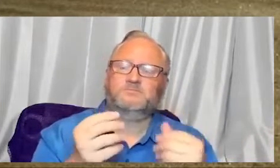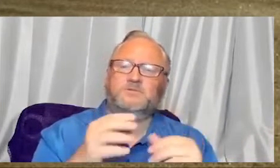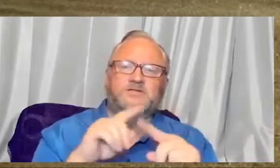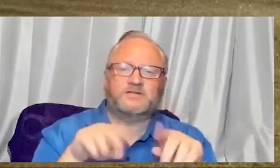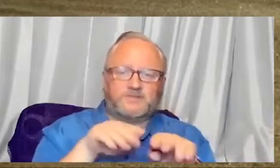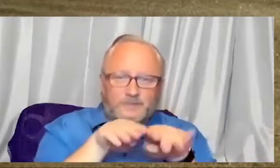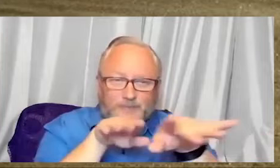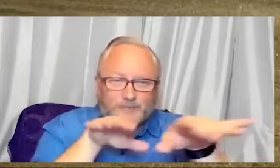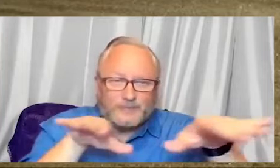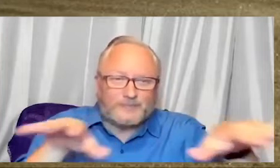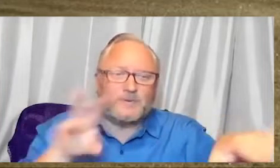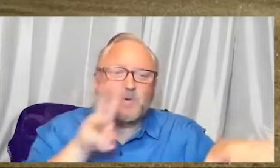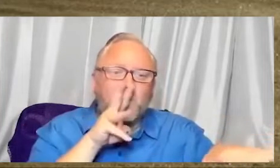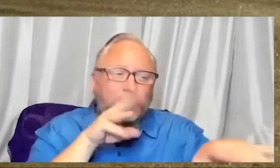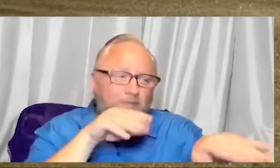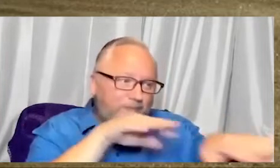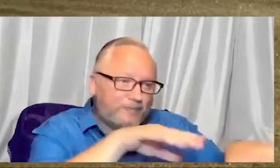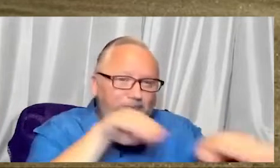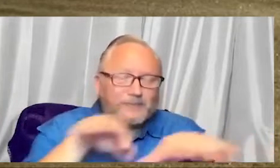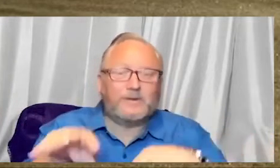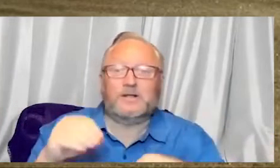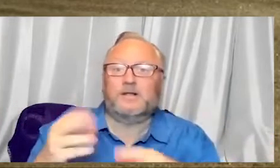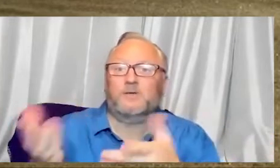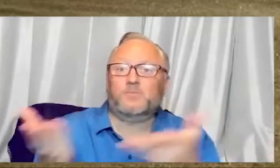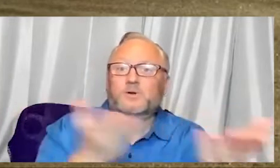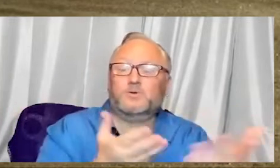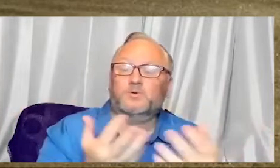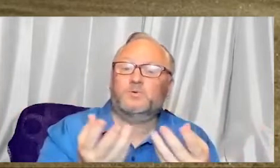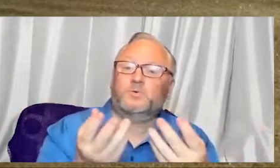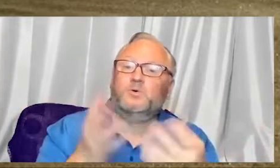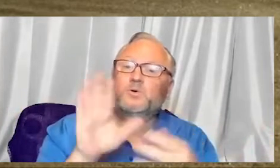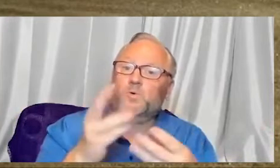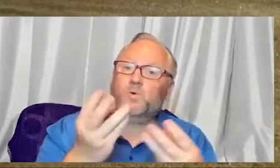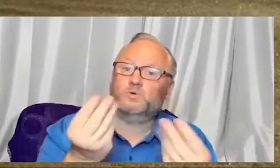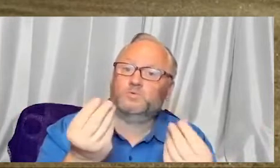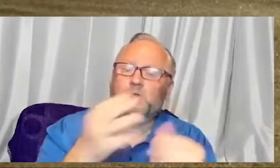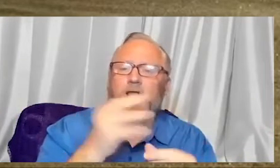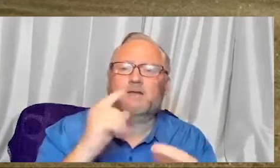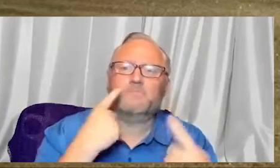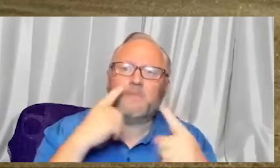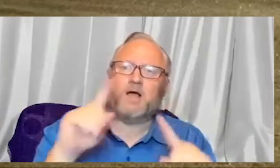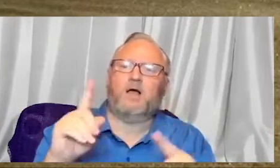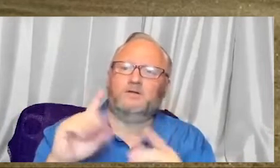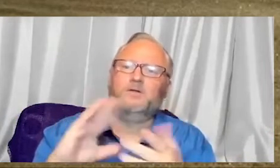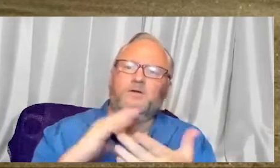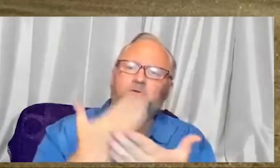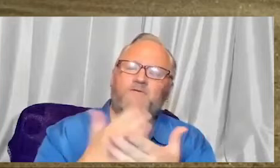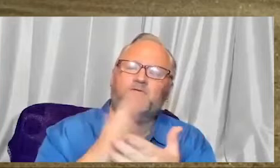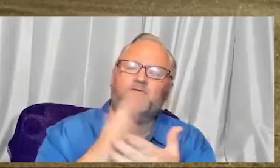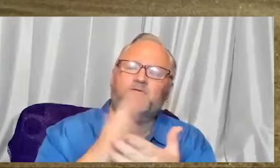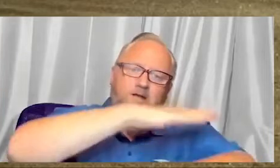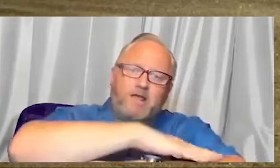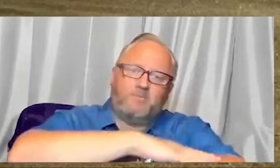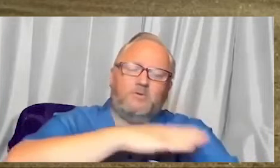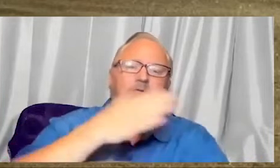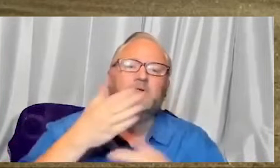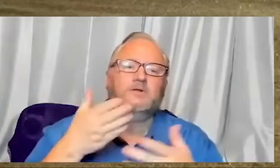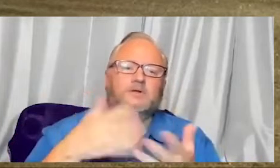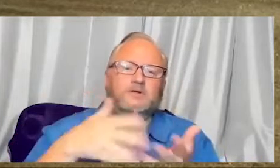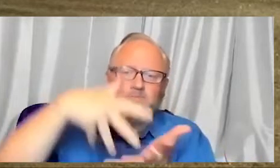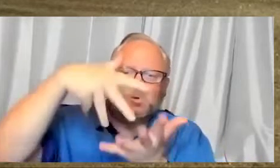soil, and ultimately to your table, pulling you to earth, grounding you in this